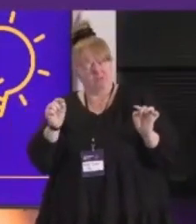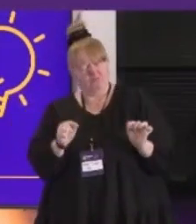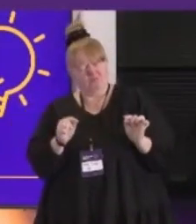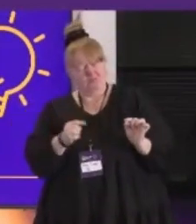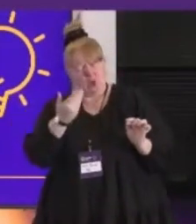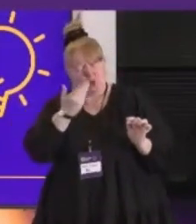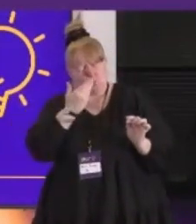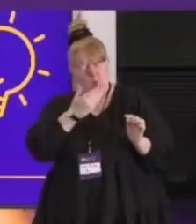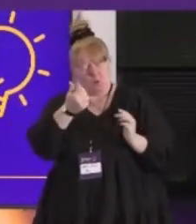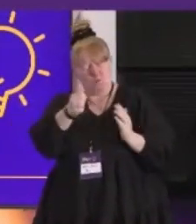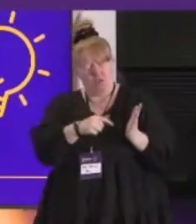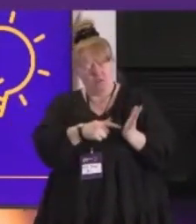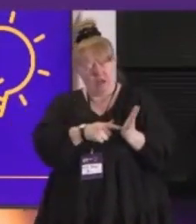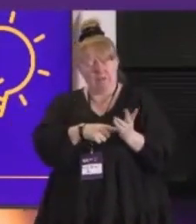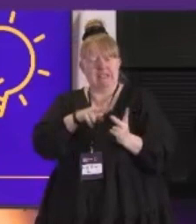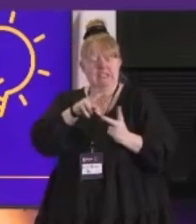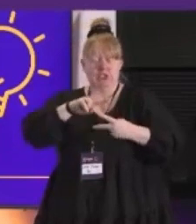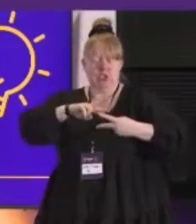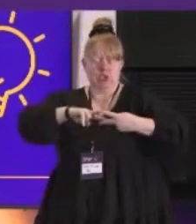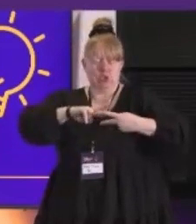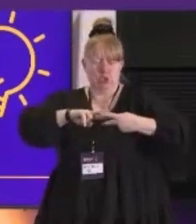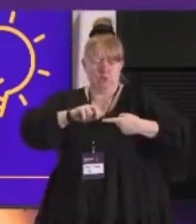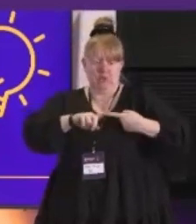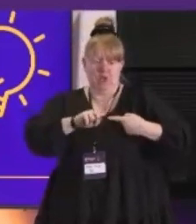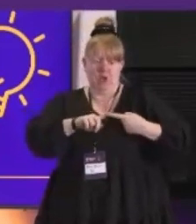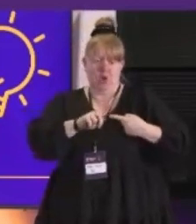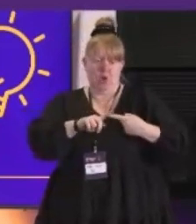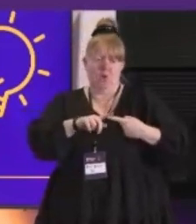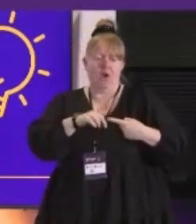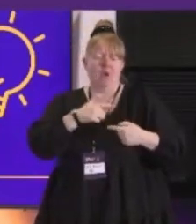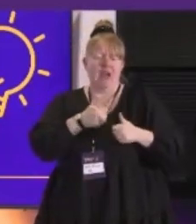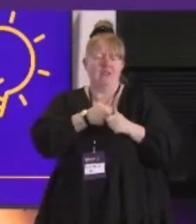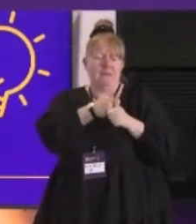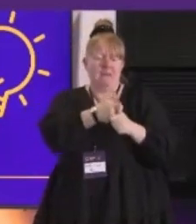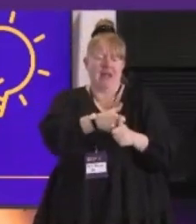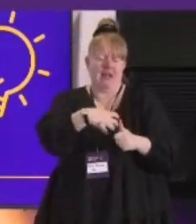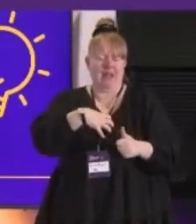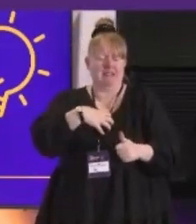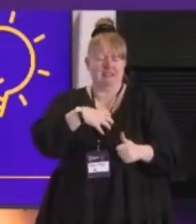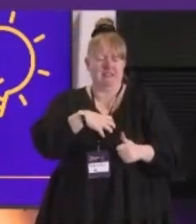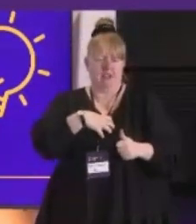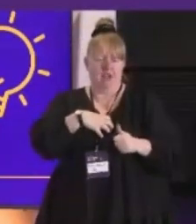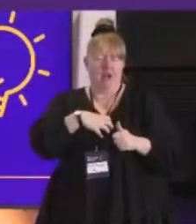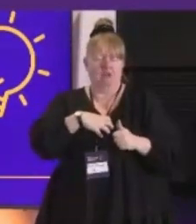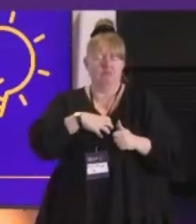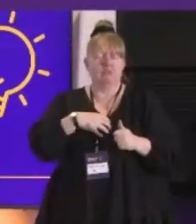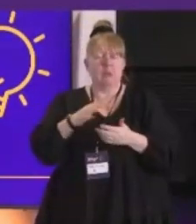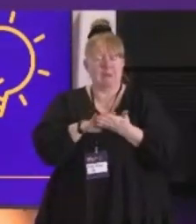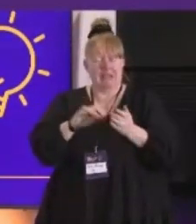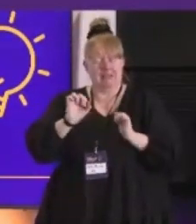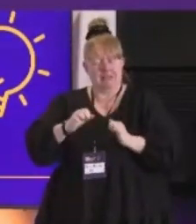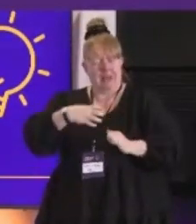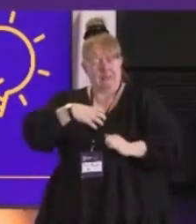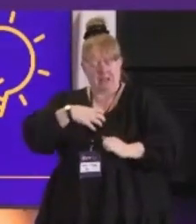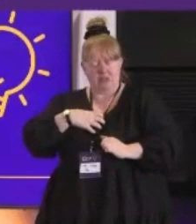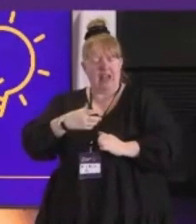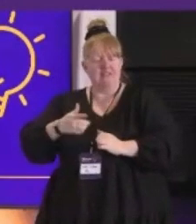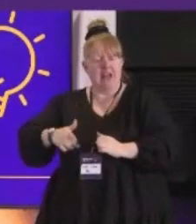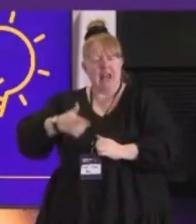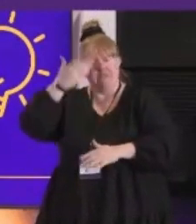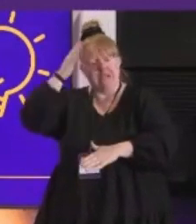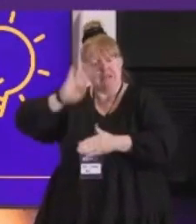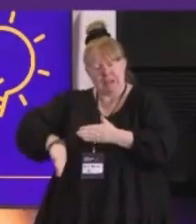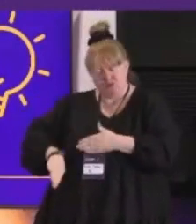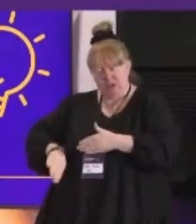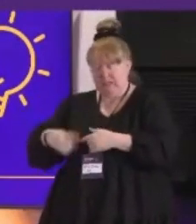schools program is twofold. One, we have an ambassador program, and that is people with lived experience go into schools and they're